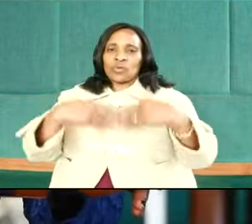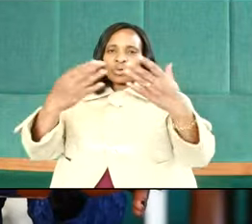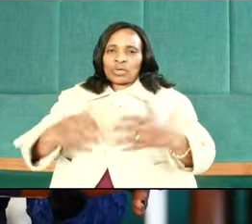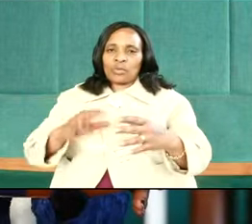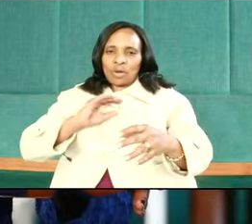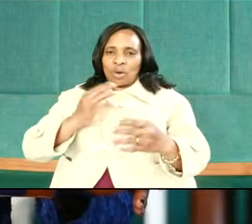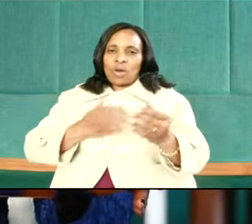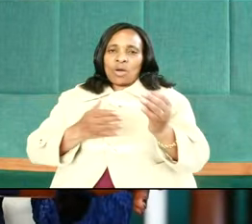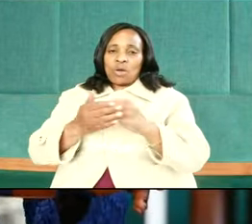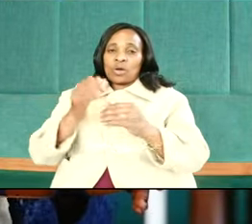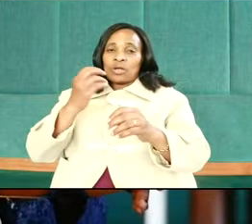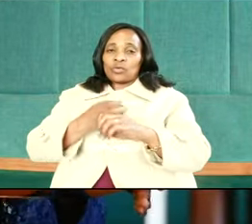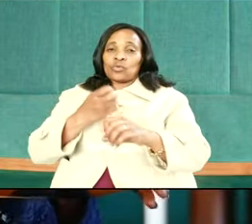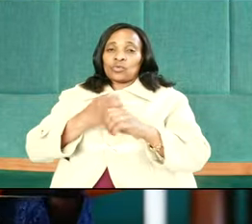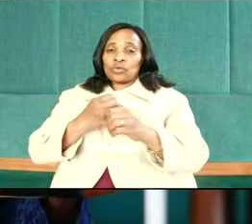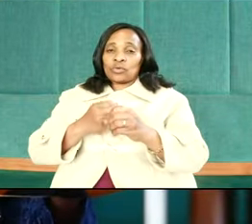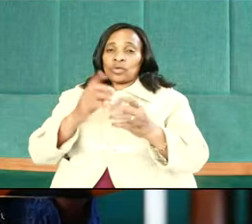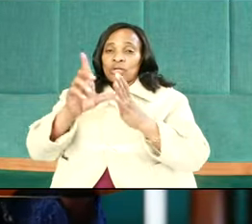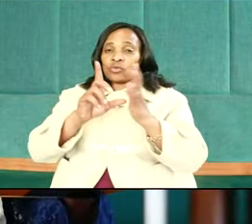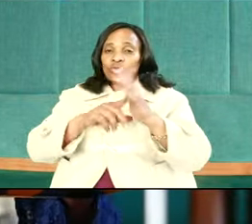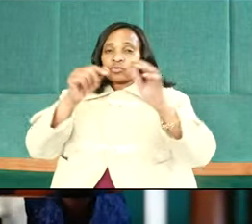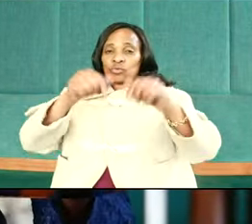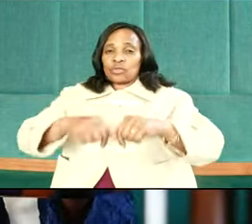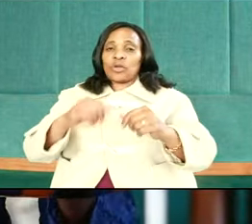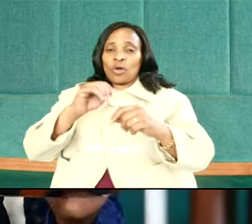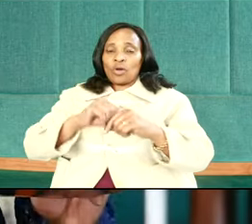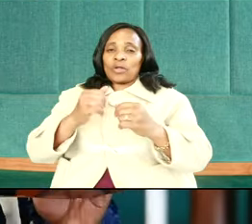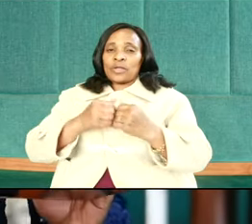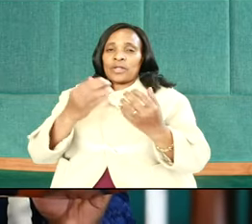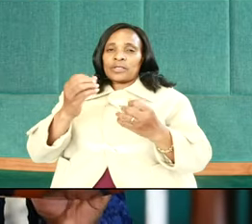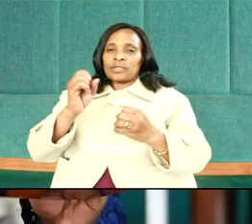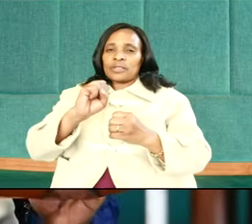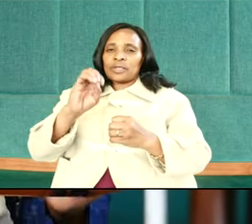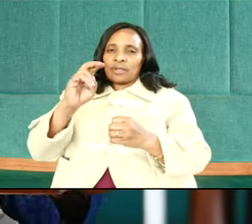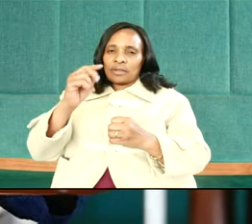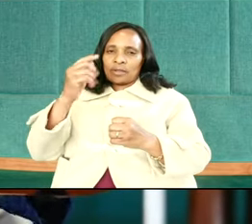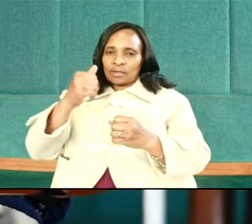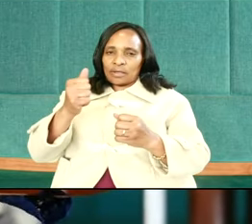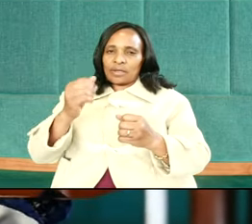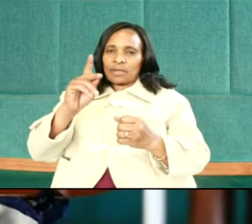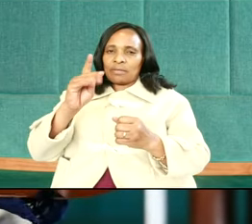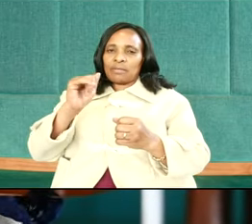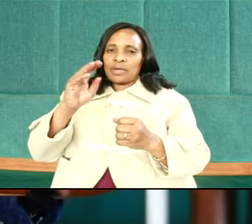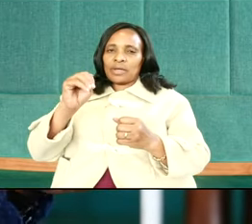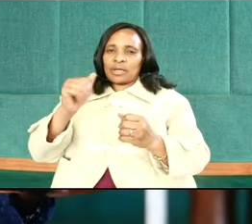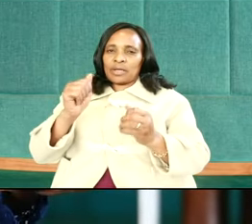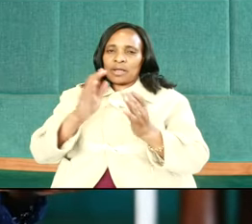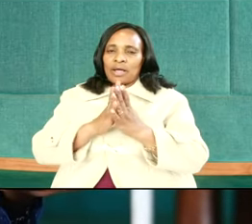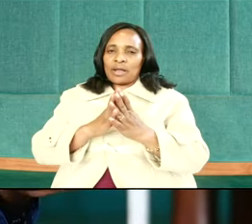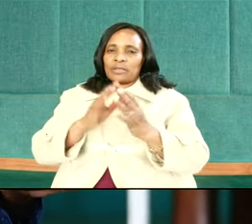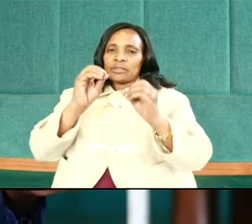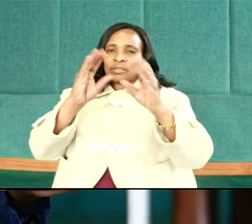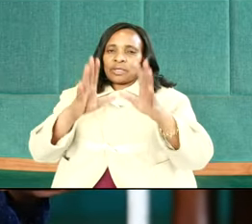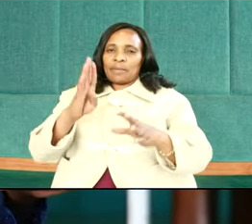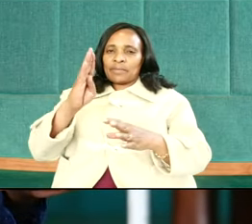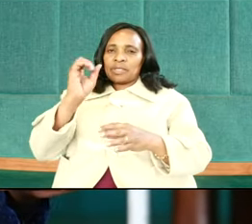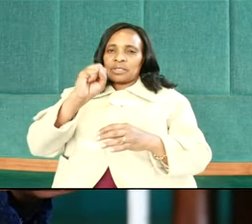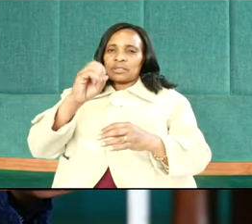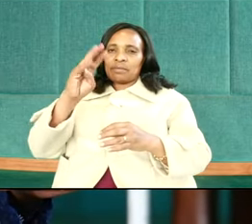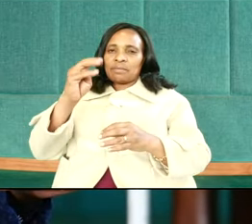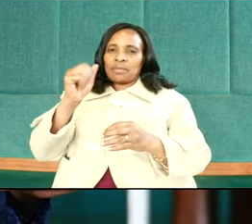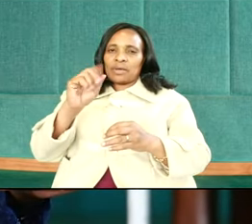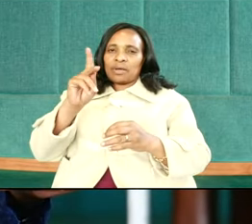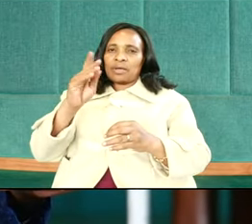Welcome to our Cornerstone Connection lesson today. On set, we have Kimberly, Silas, Misati, and Chabismak. On instruments,